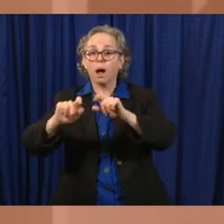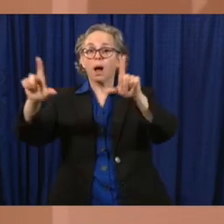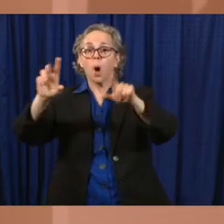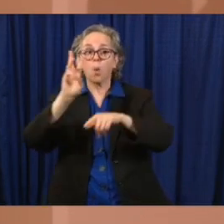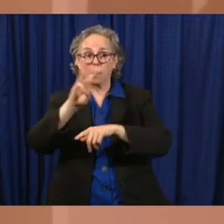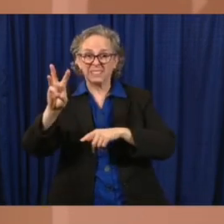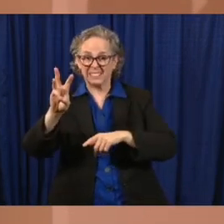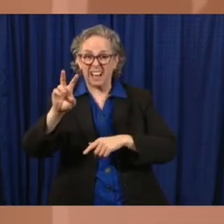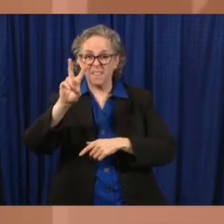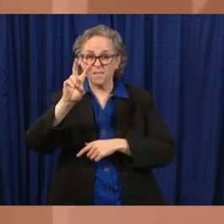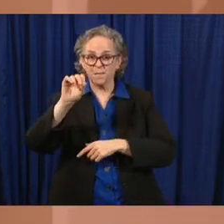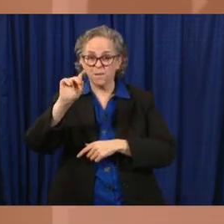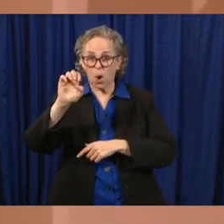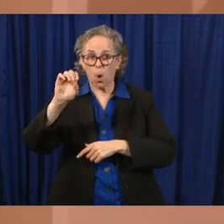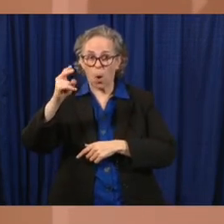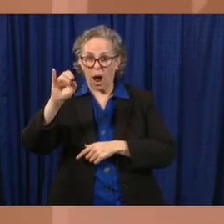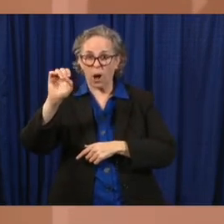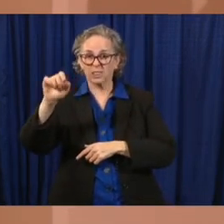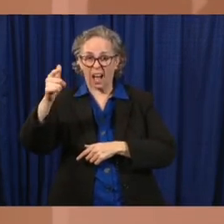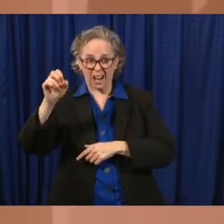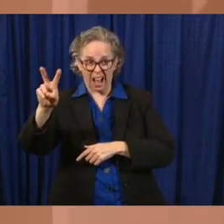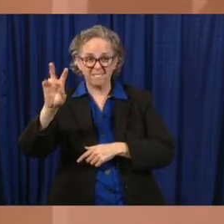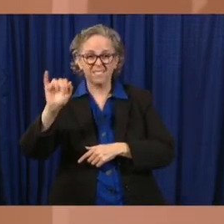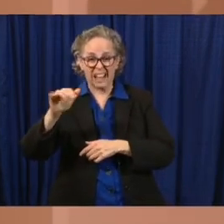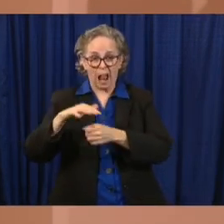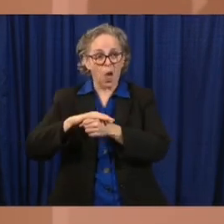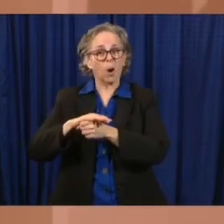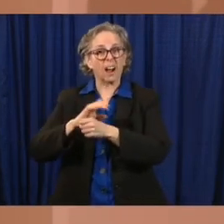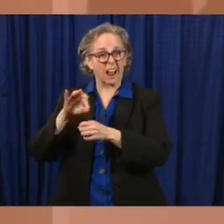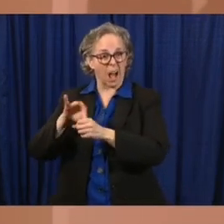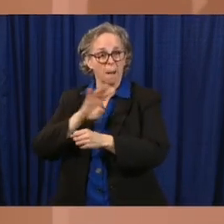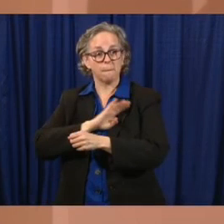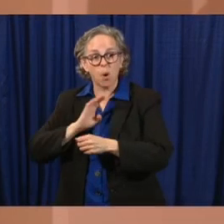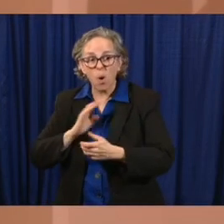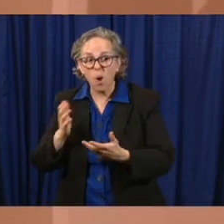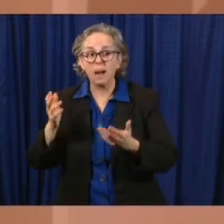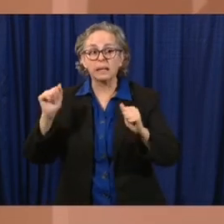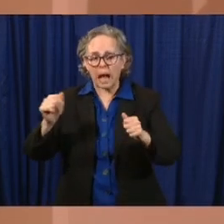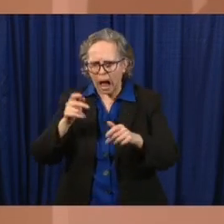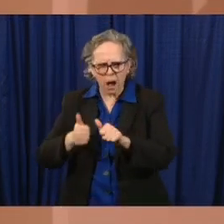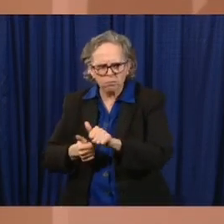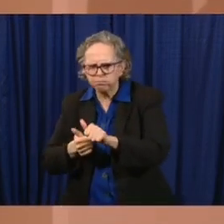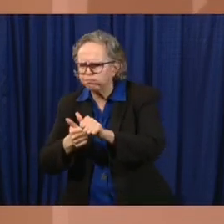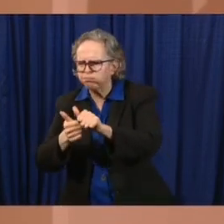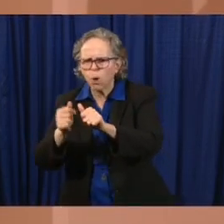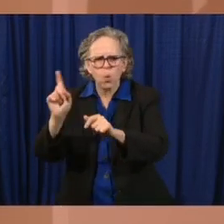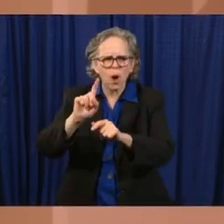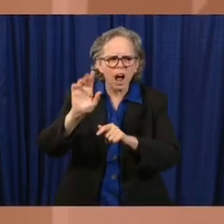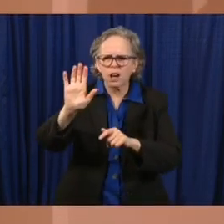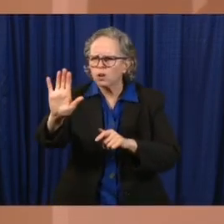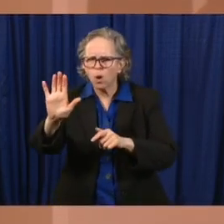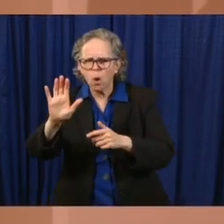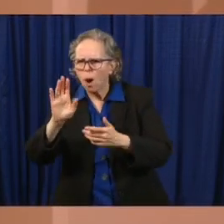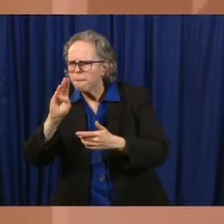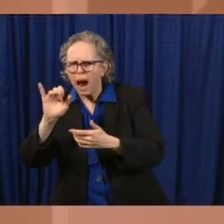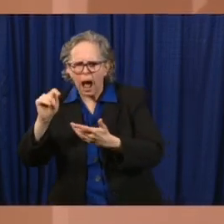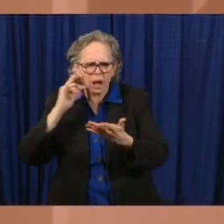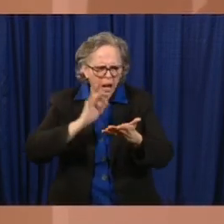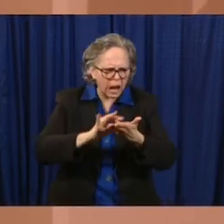back to make sure that it was received and to ensure that it's counted. So we have that. The technology is available for you to be able to